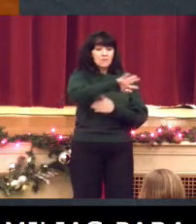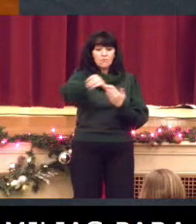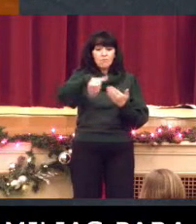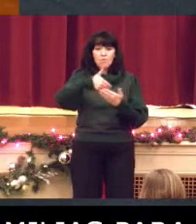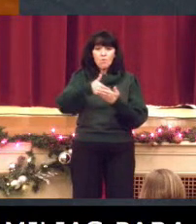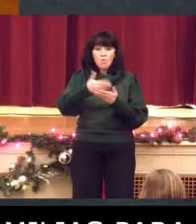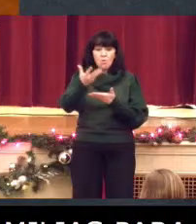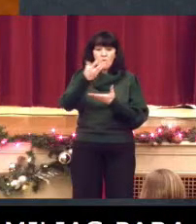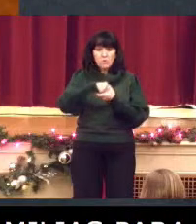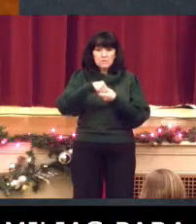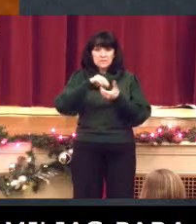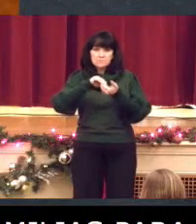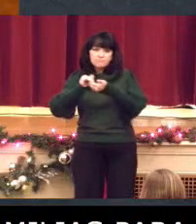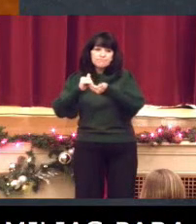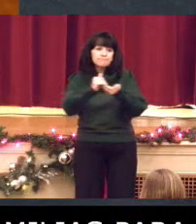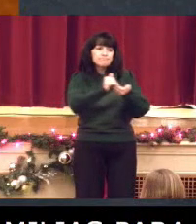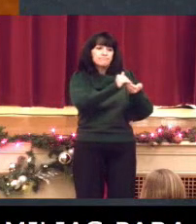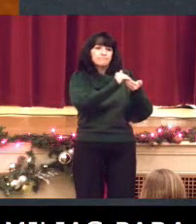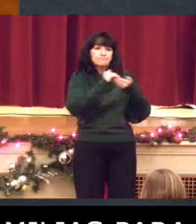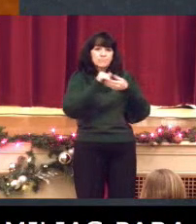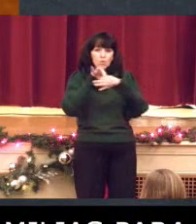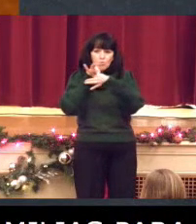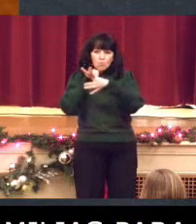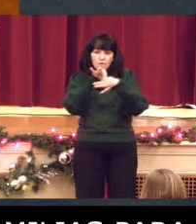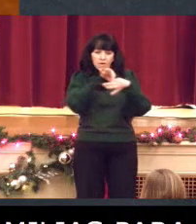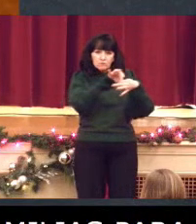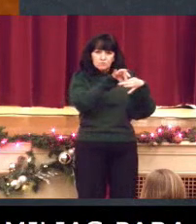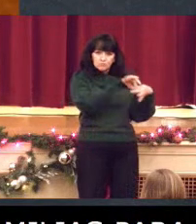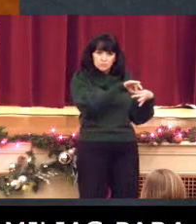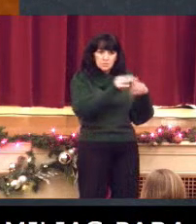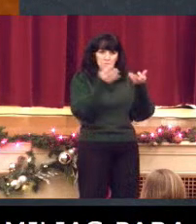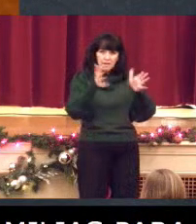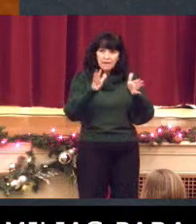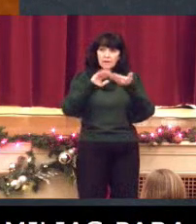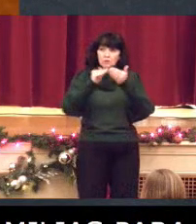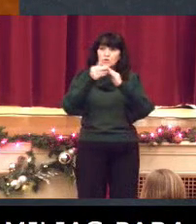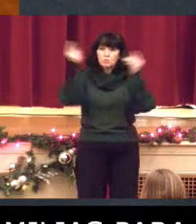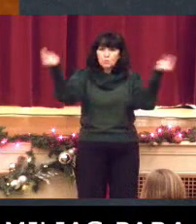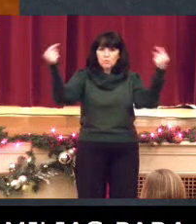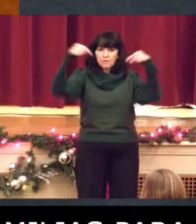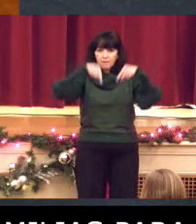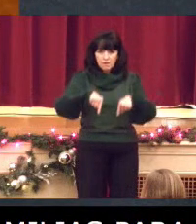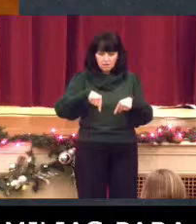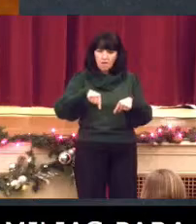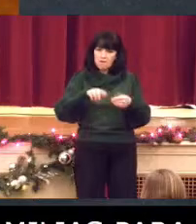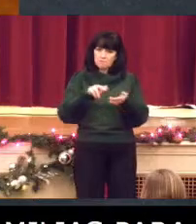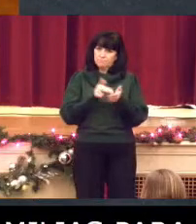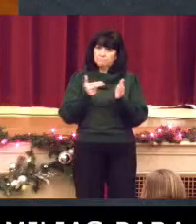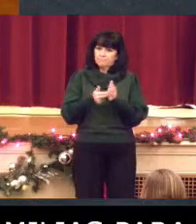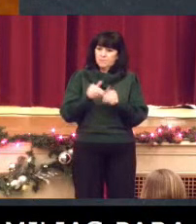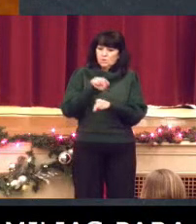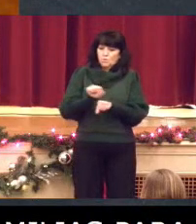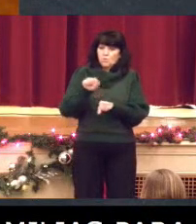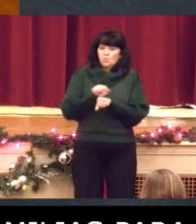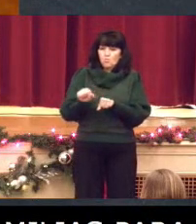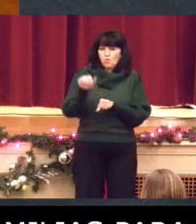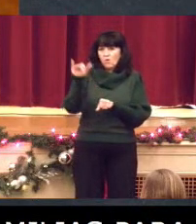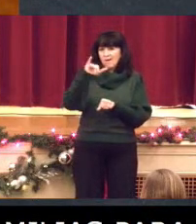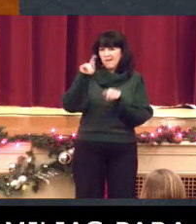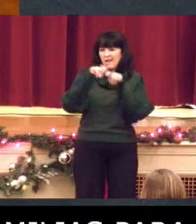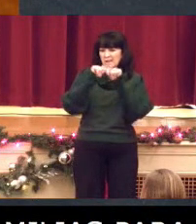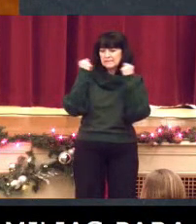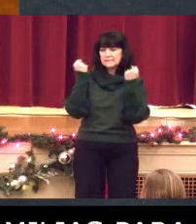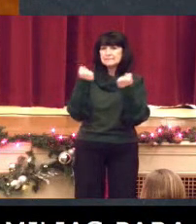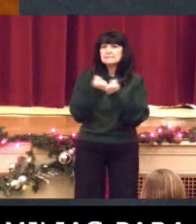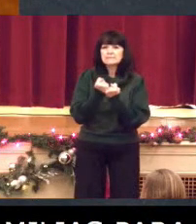communities and allow the community to come in to the schools, we're working as a team as opposed to them and